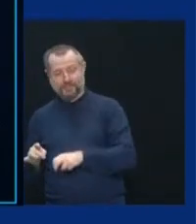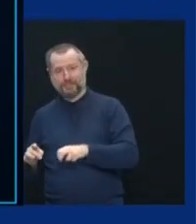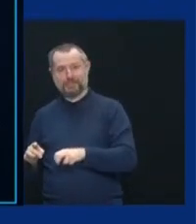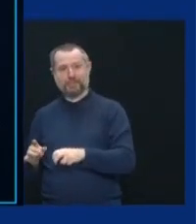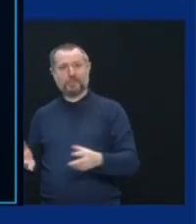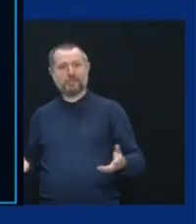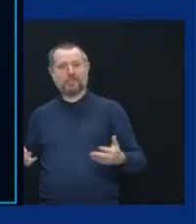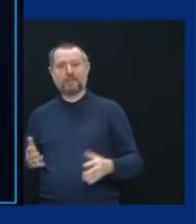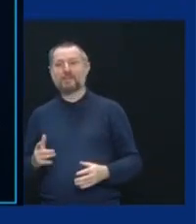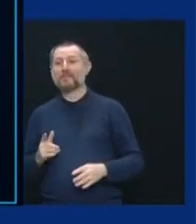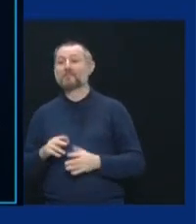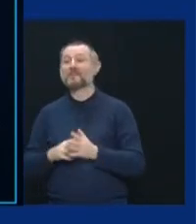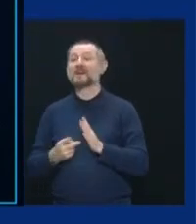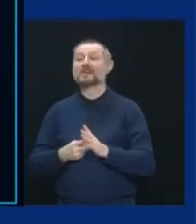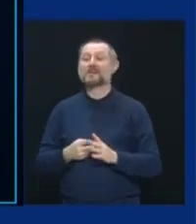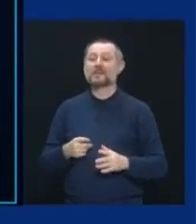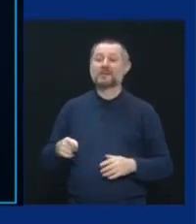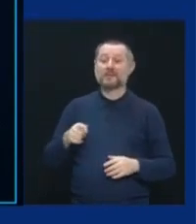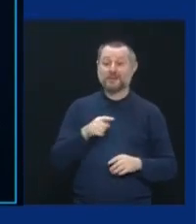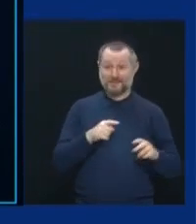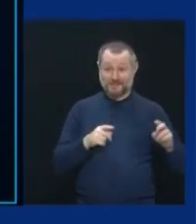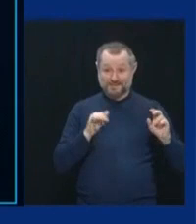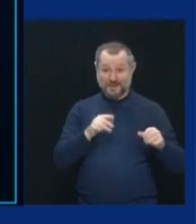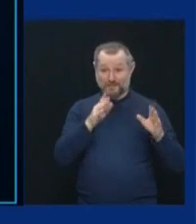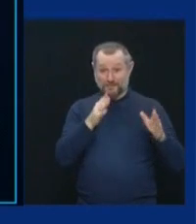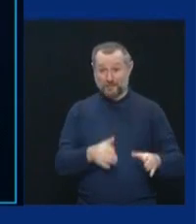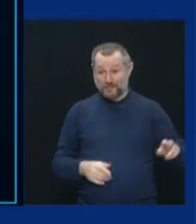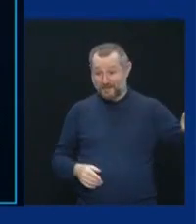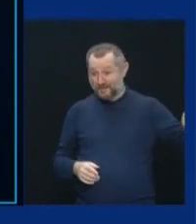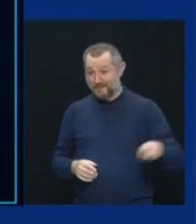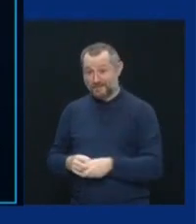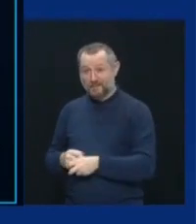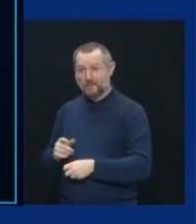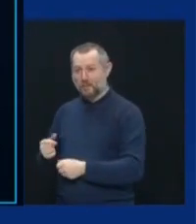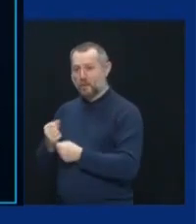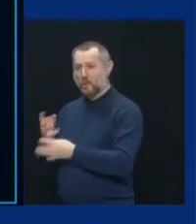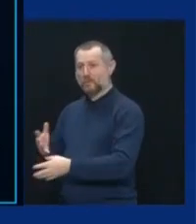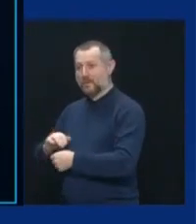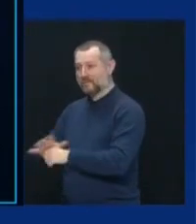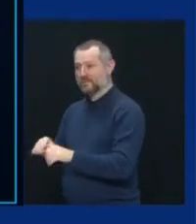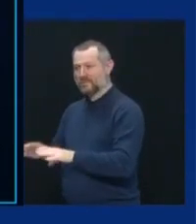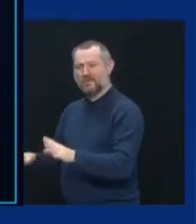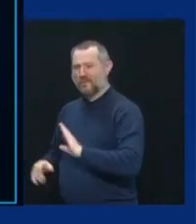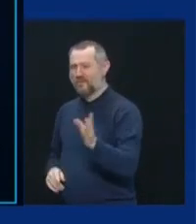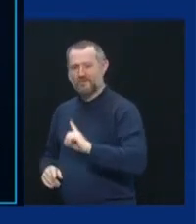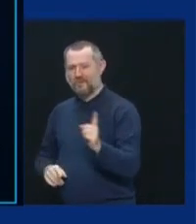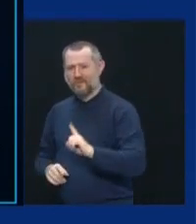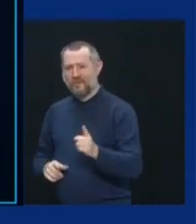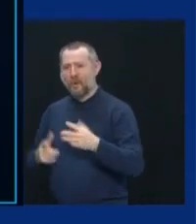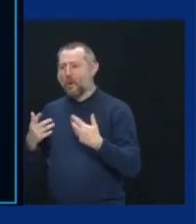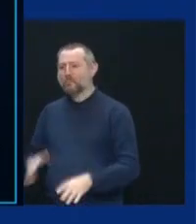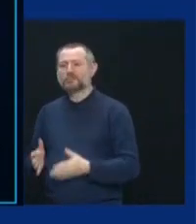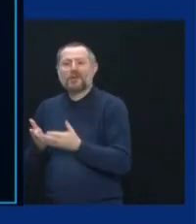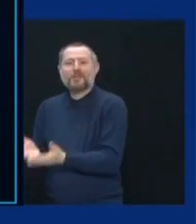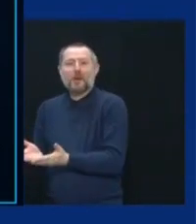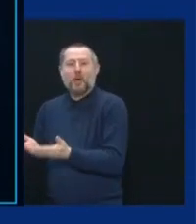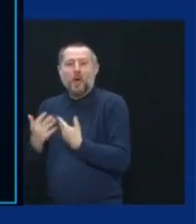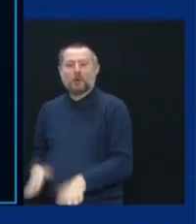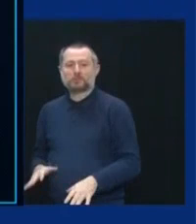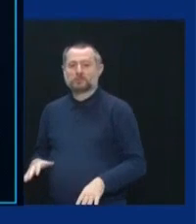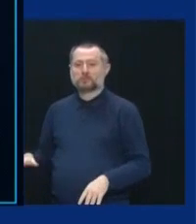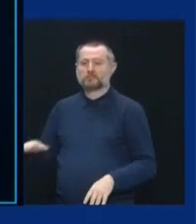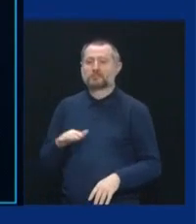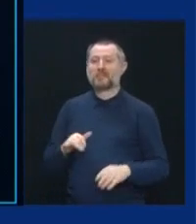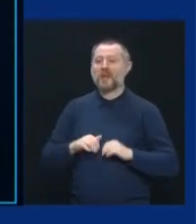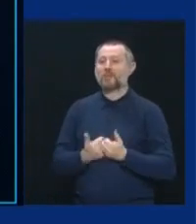COVID did not get into the nursing homes by people coming from hospitals. COVID got into the nursing homes